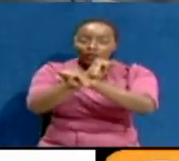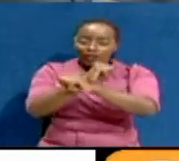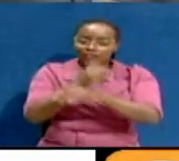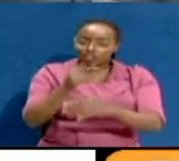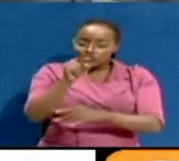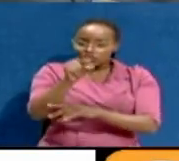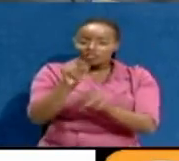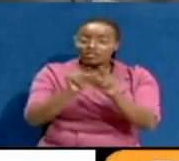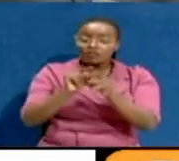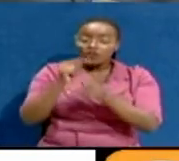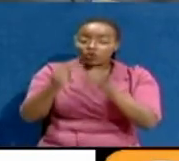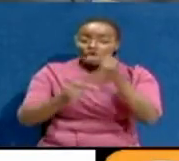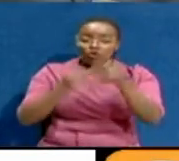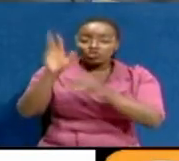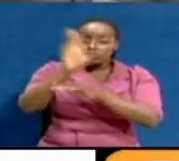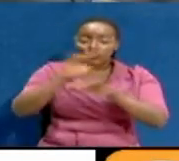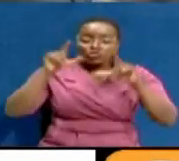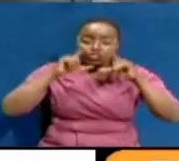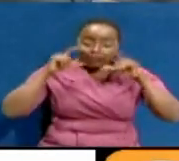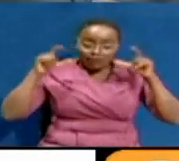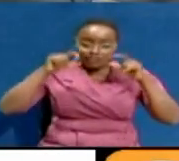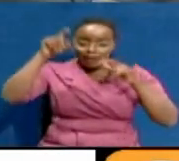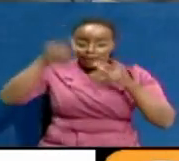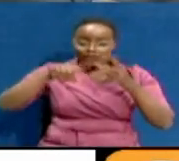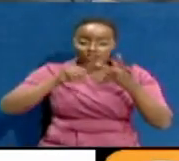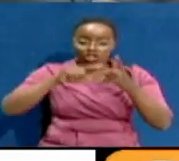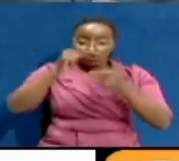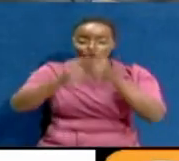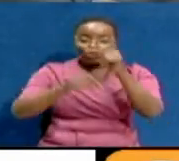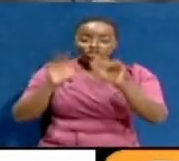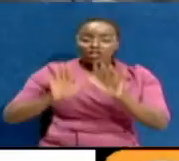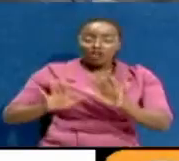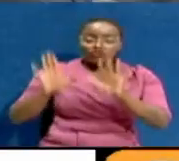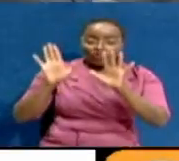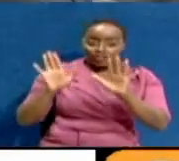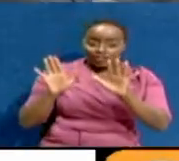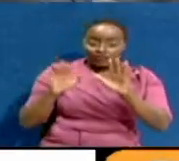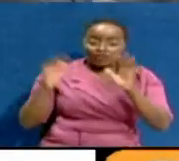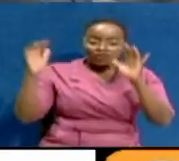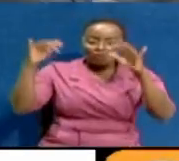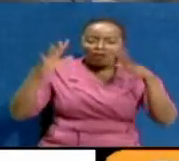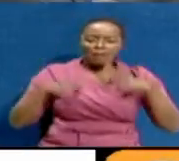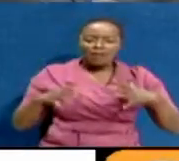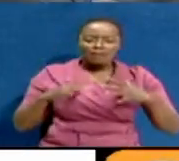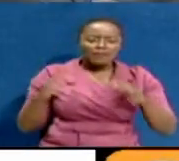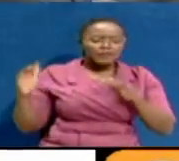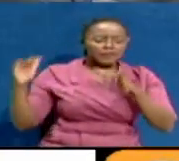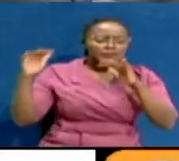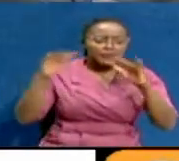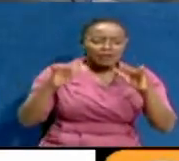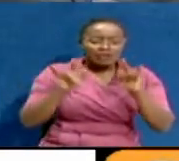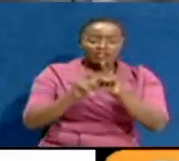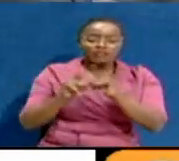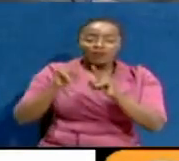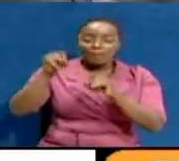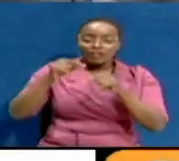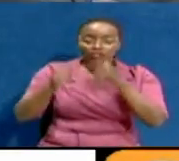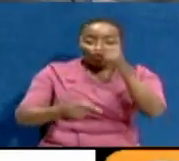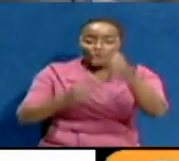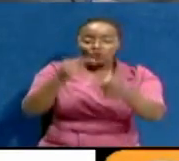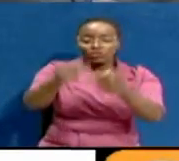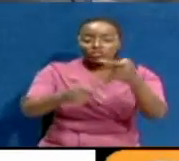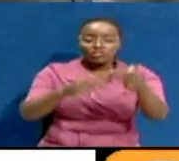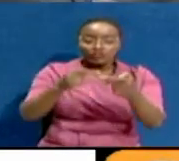So you must still continue to wear your mask. You must still continue to avoid crowds and other gatherings, and you must continue